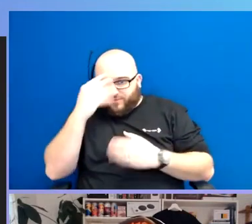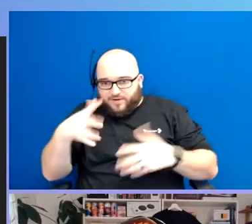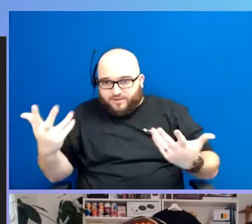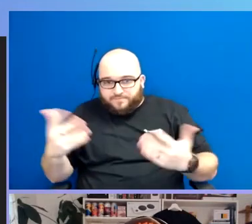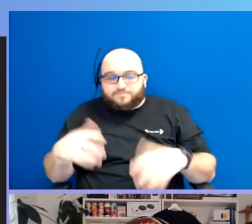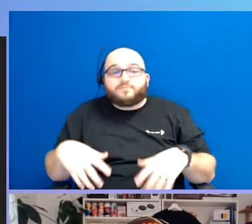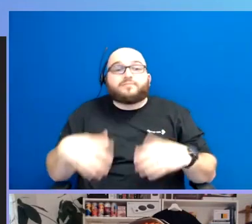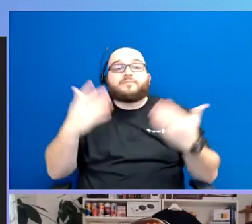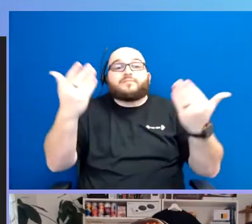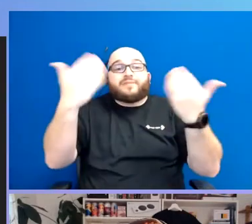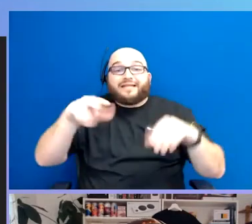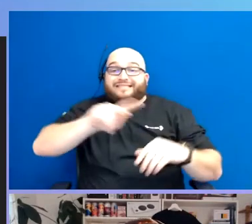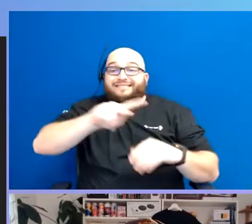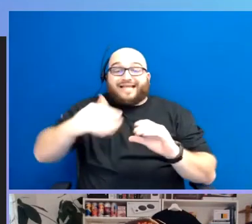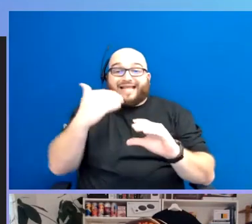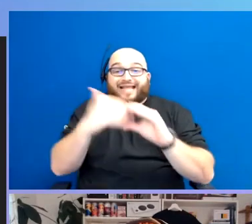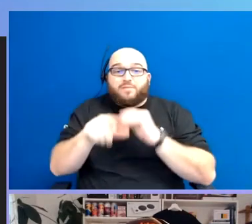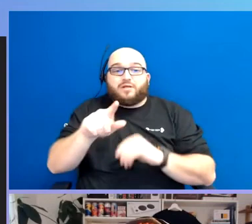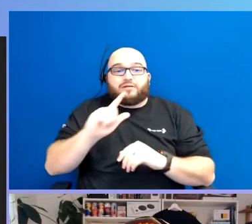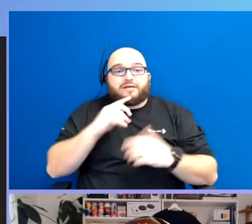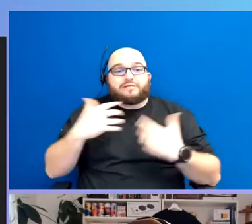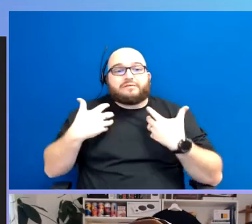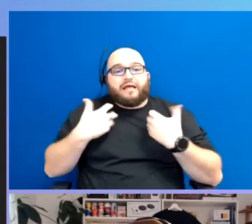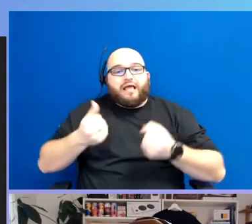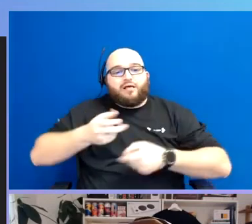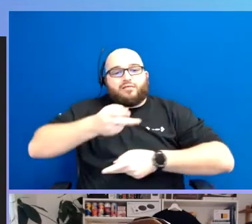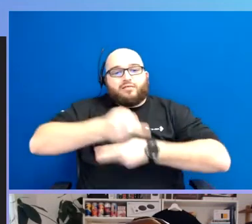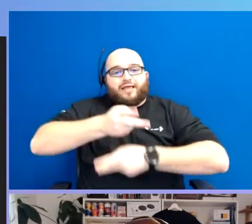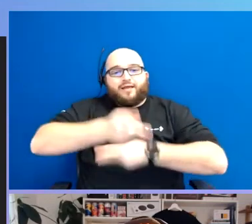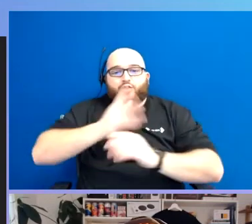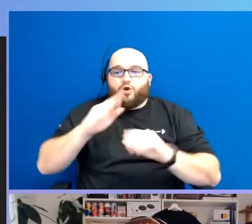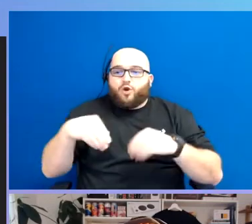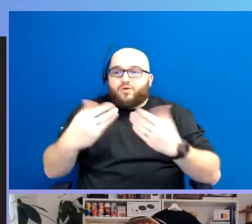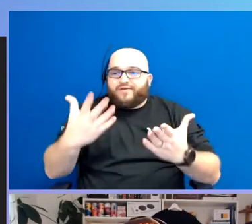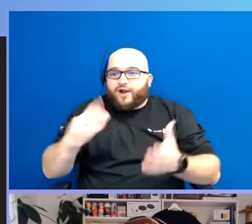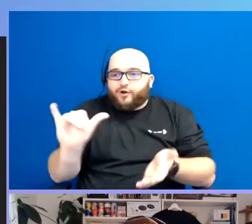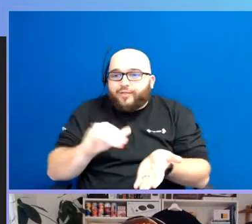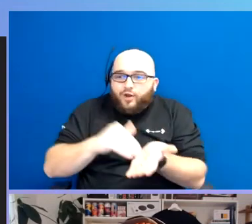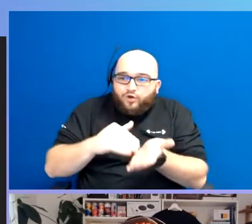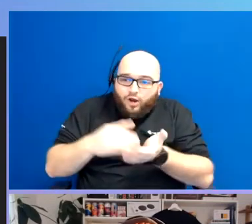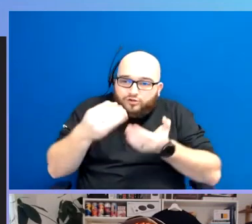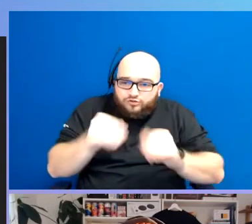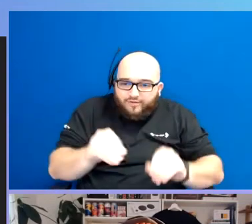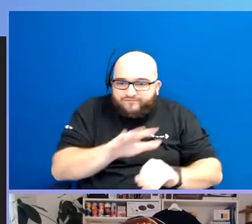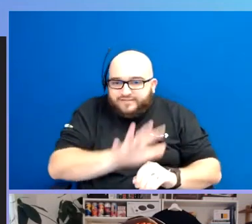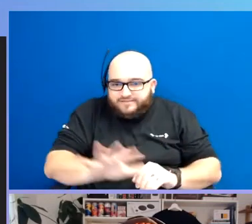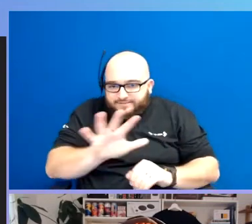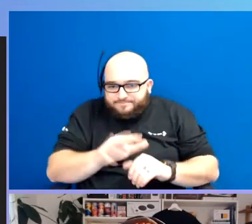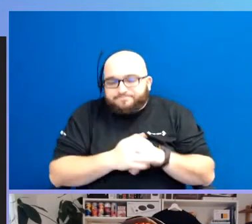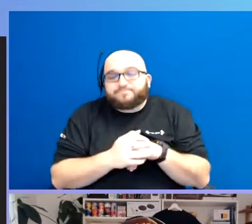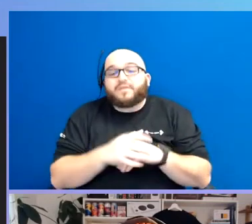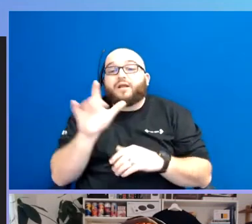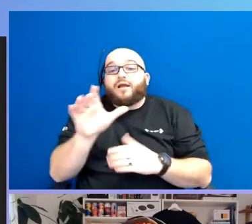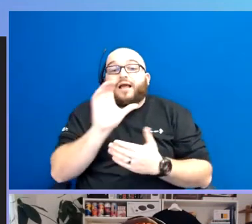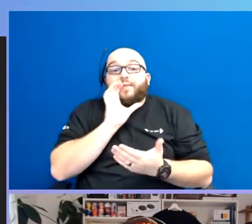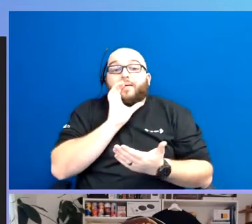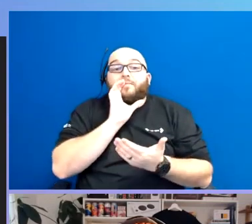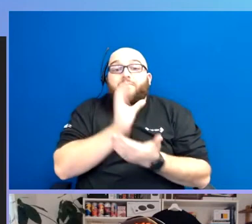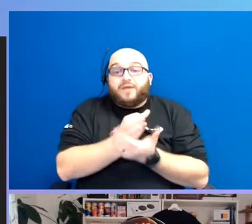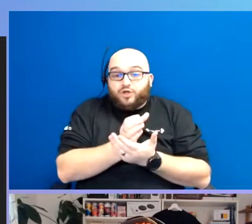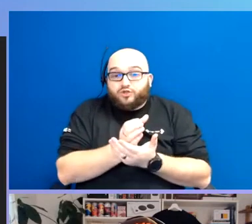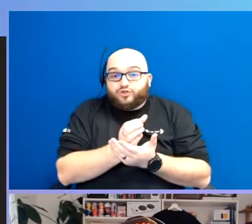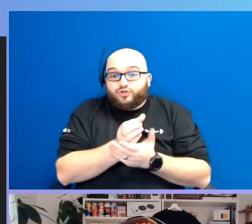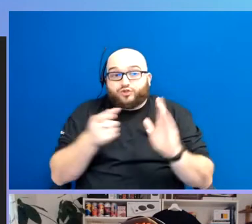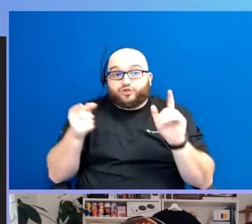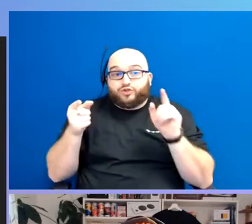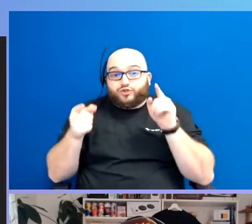The next one is from a healthcare provider, and the image shown